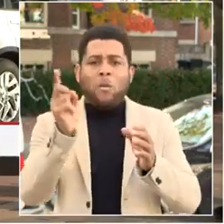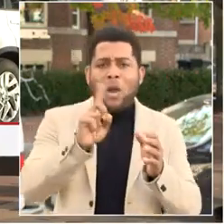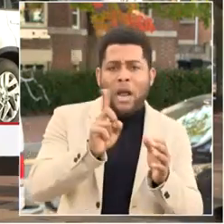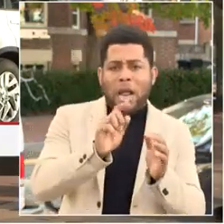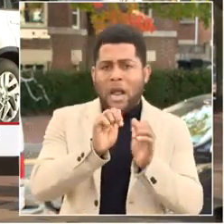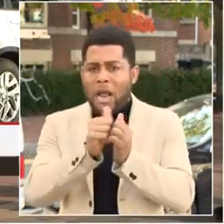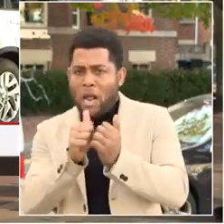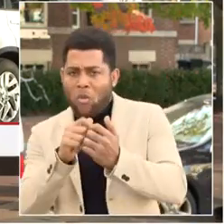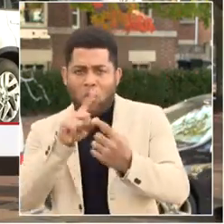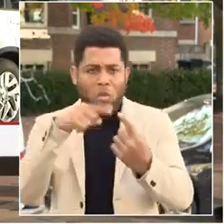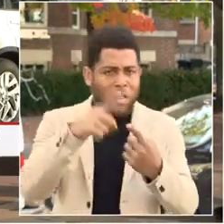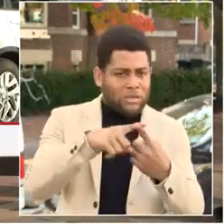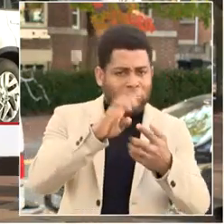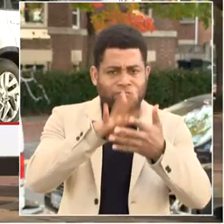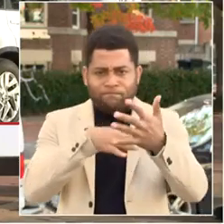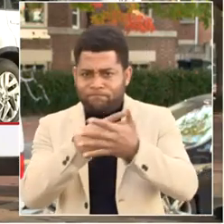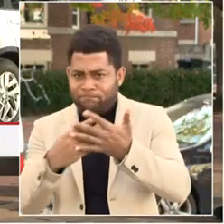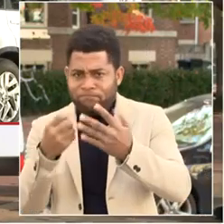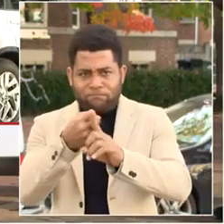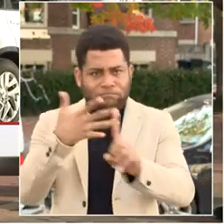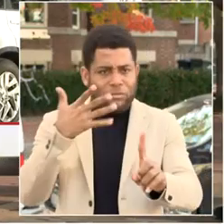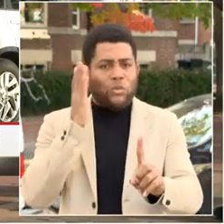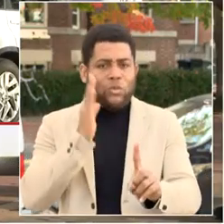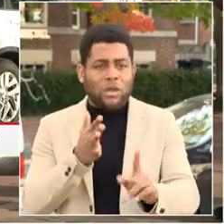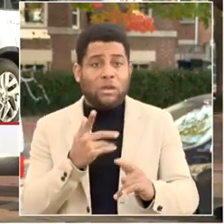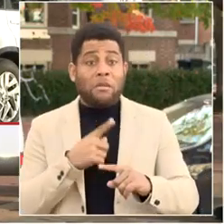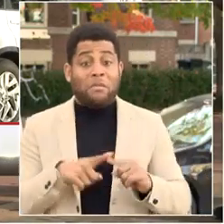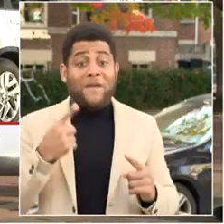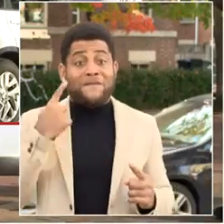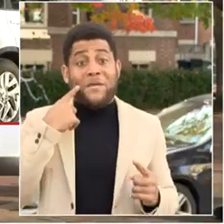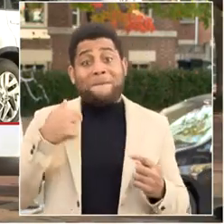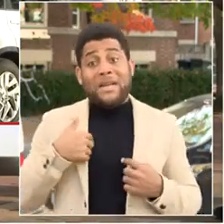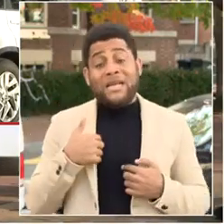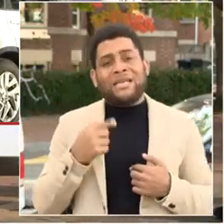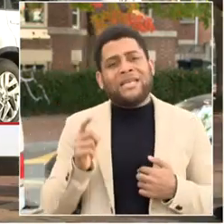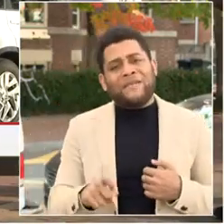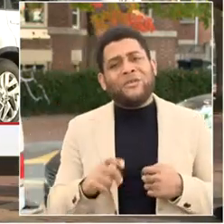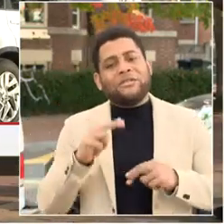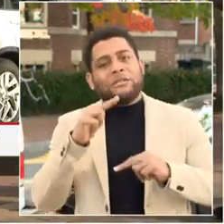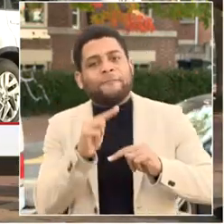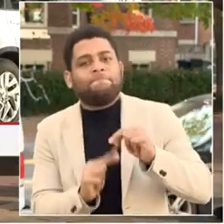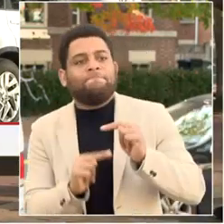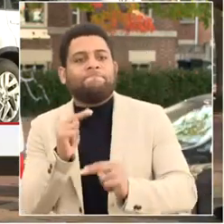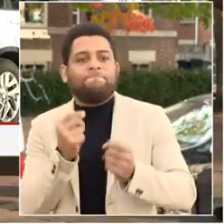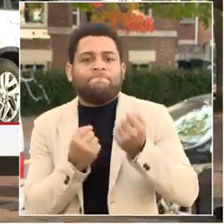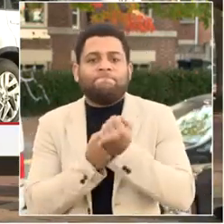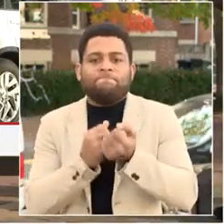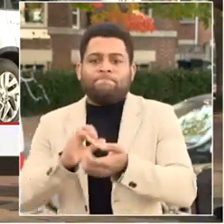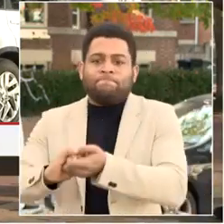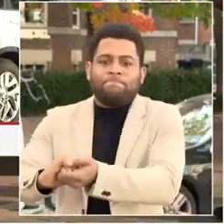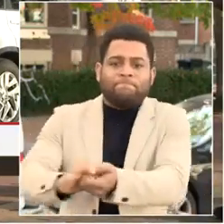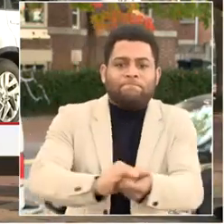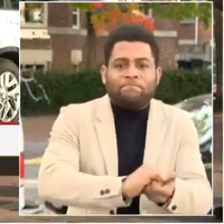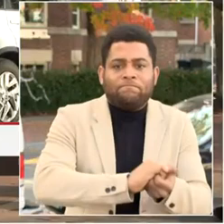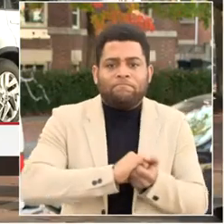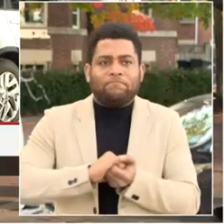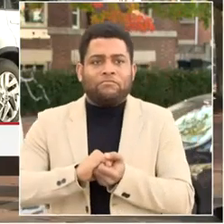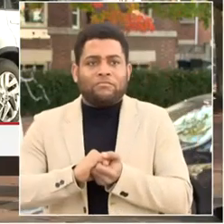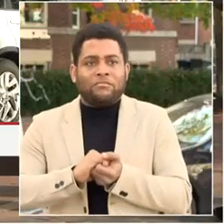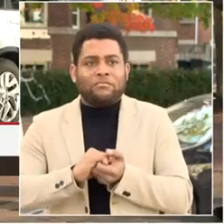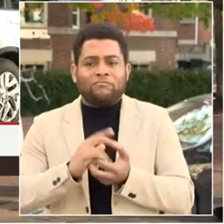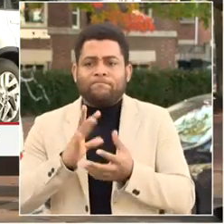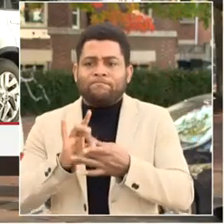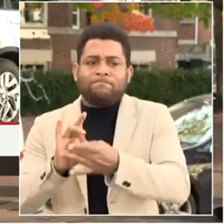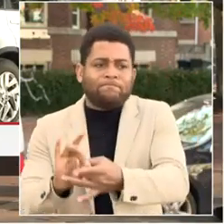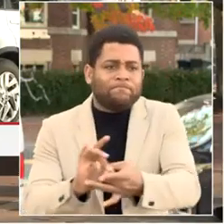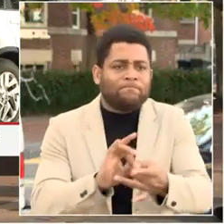building, relationship policing, building relationships in our communities so that when we are in our communities and something is happening,